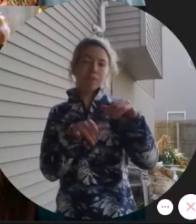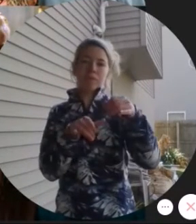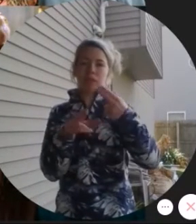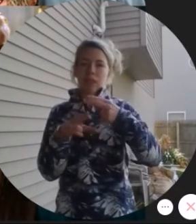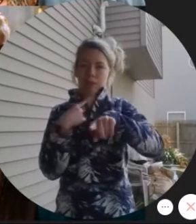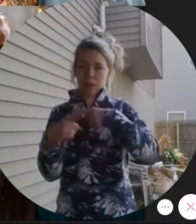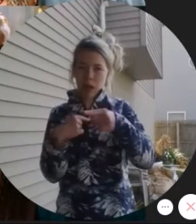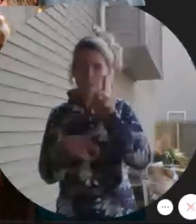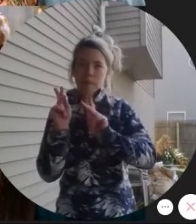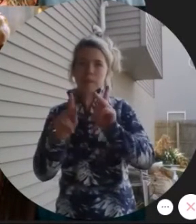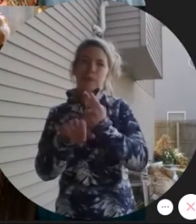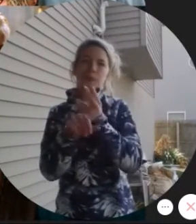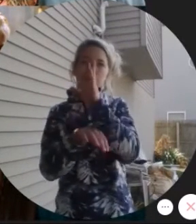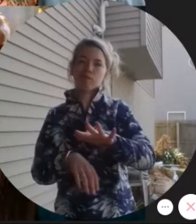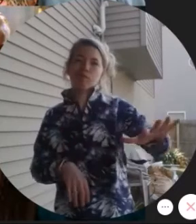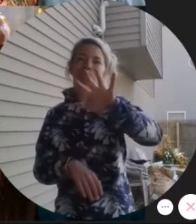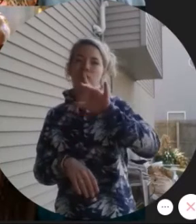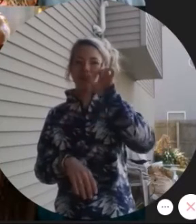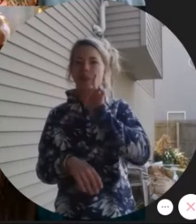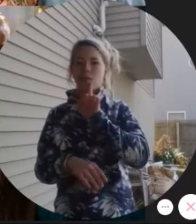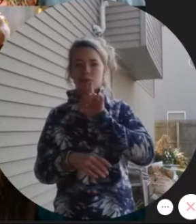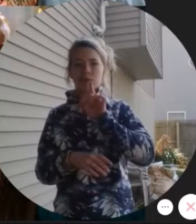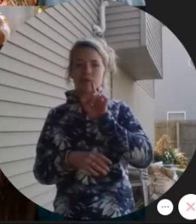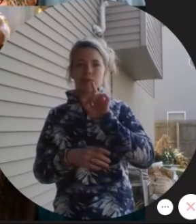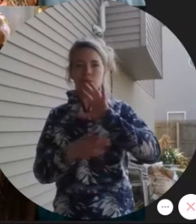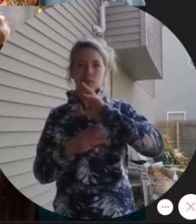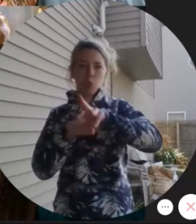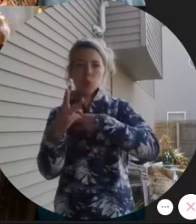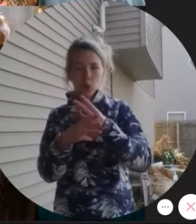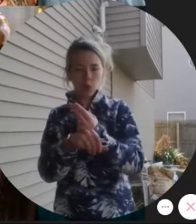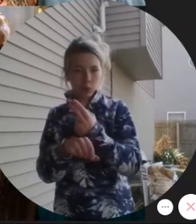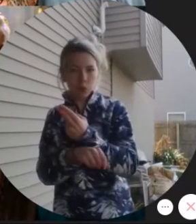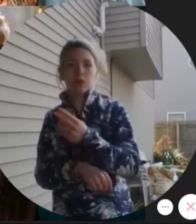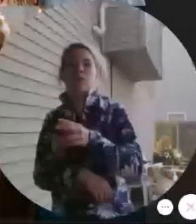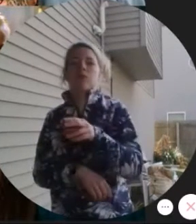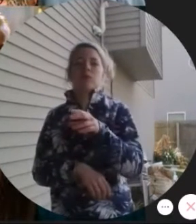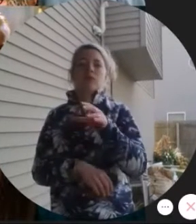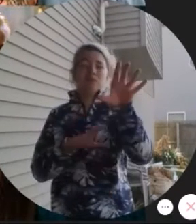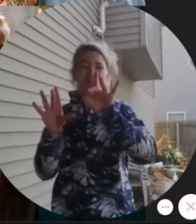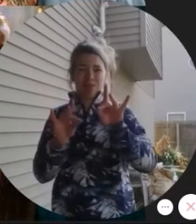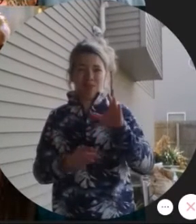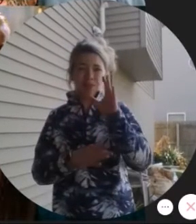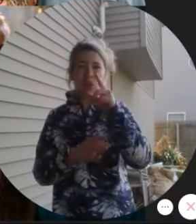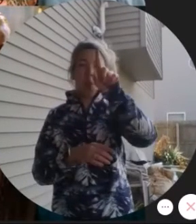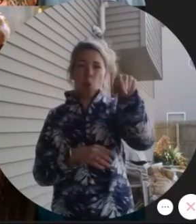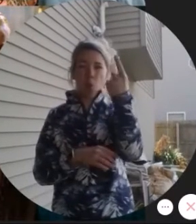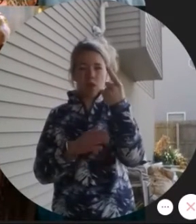So Ashley picked the most common names and had name signs for those that deaf people use.